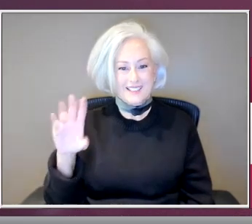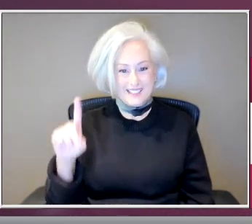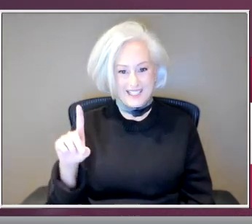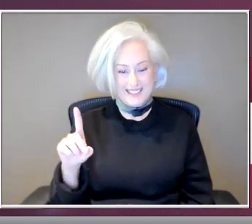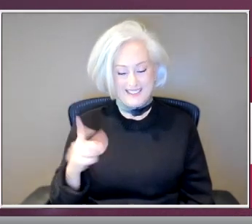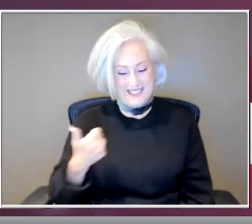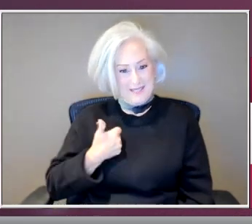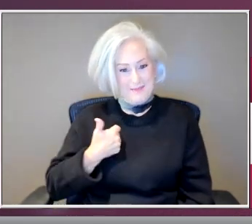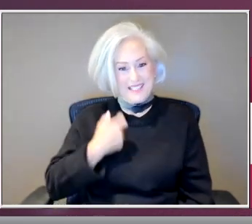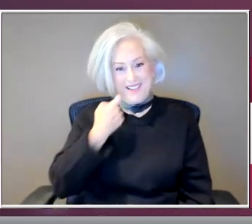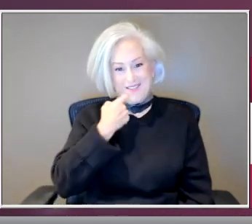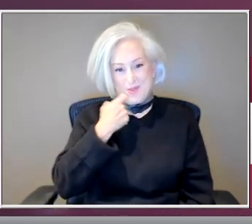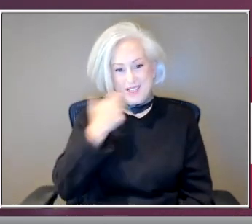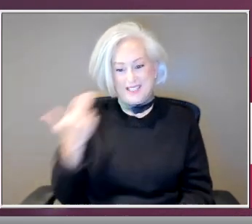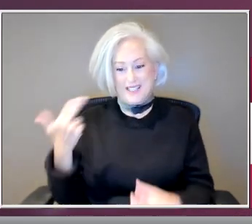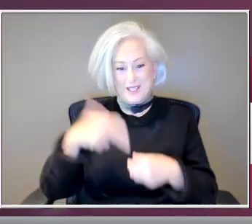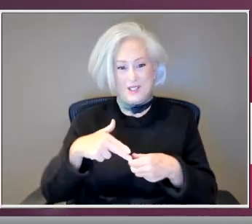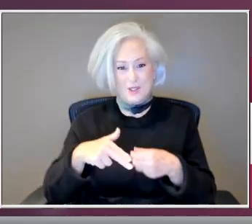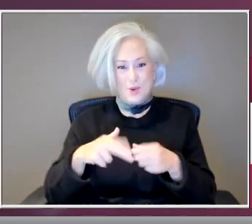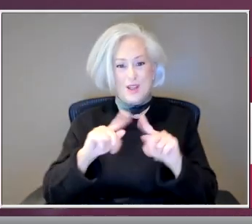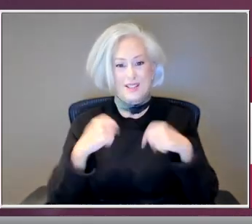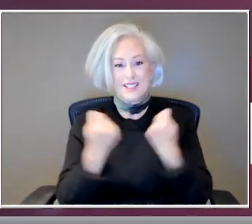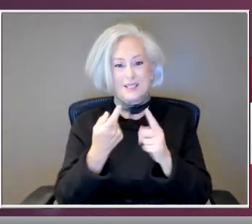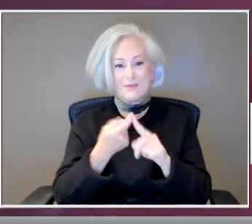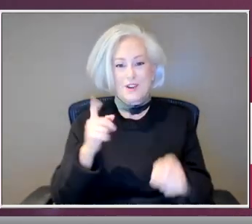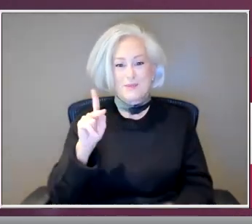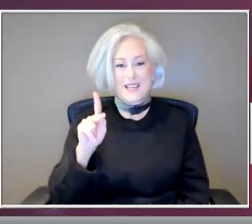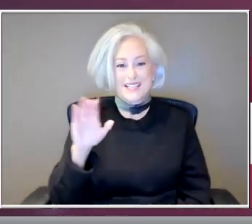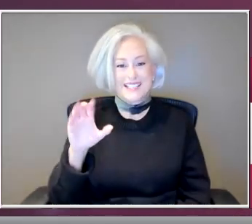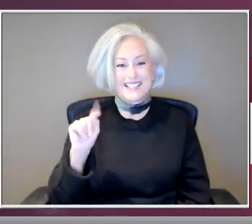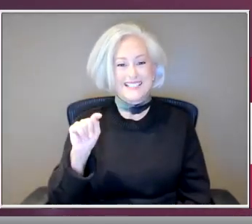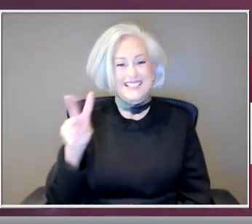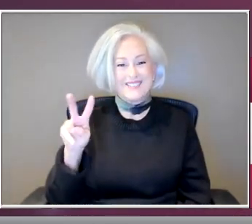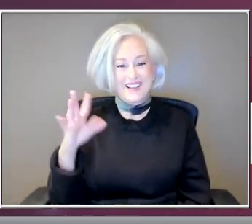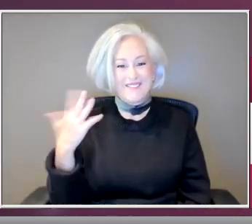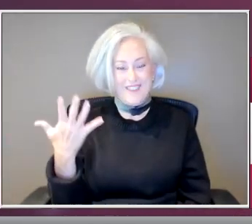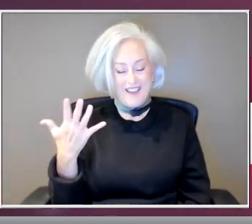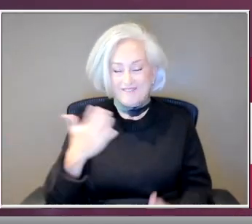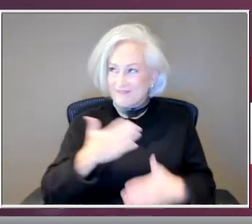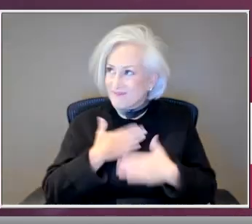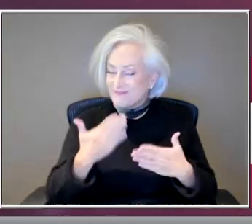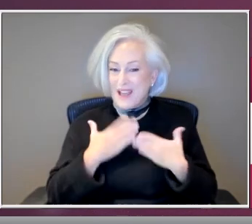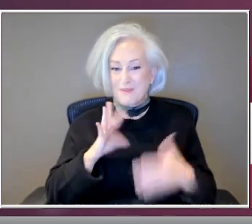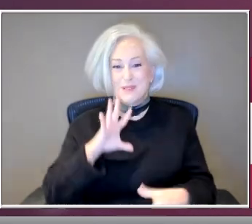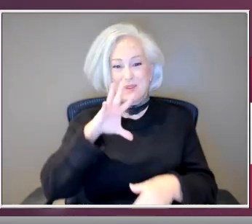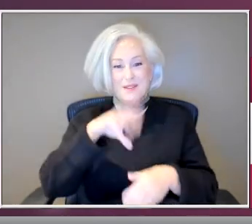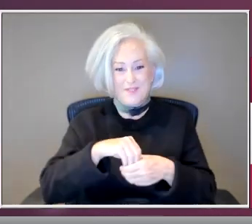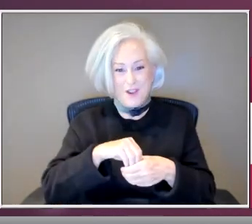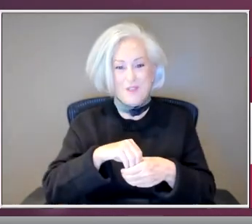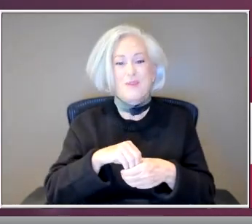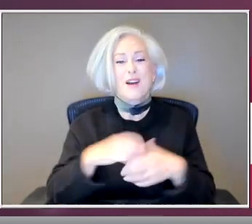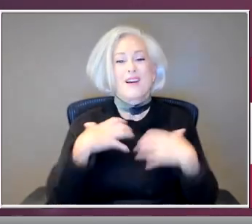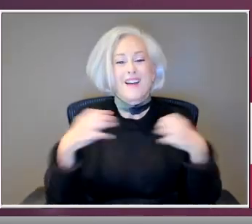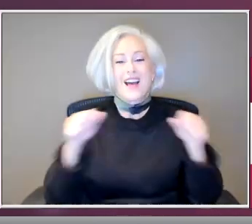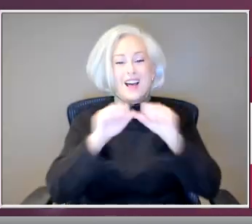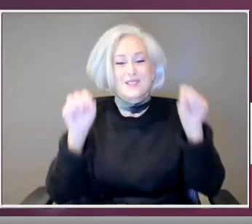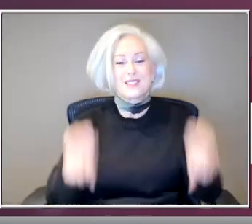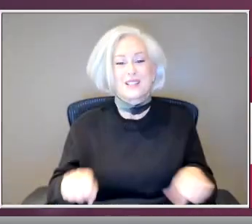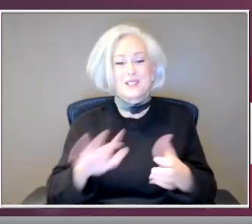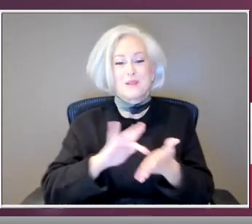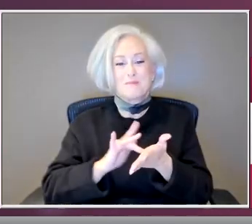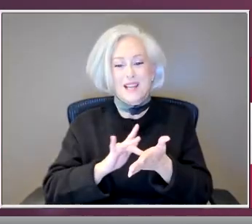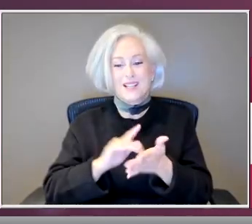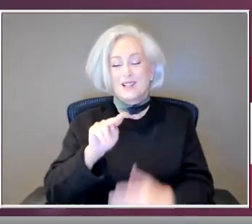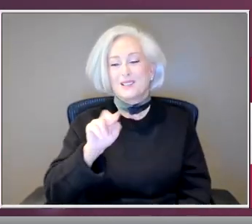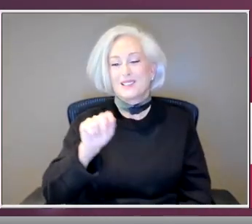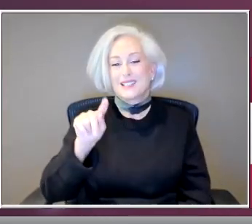team here from KCTV5, and I'm thrilled to be part of the health system's medical news network. Now to today's guest. Ann